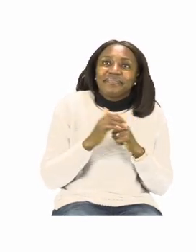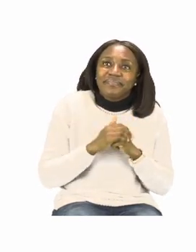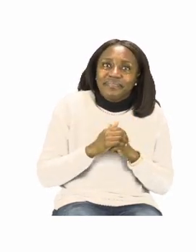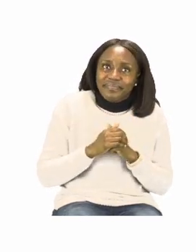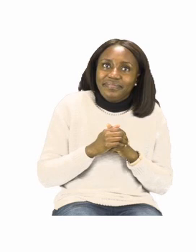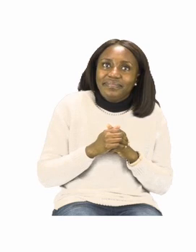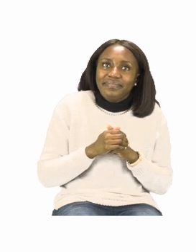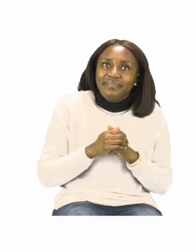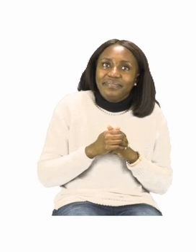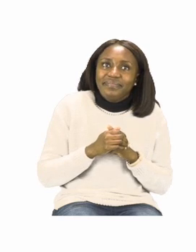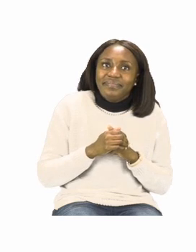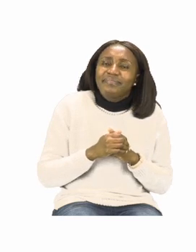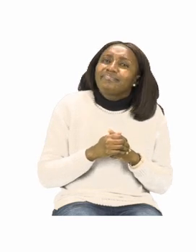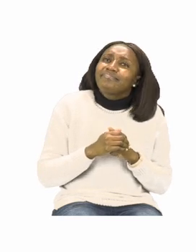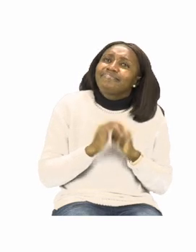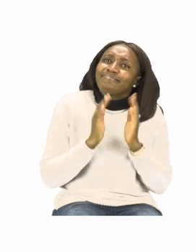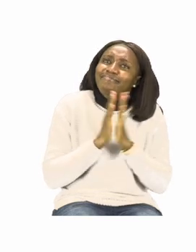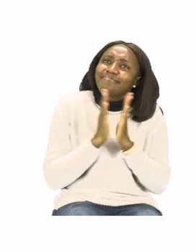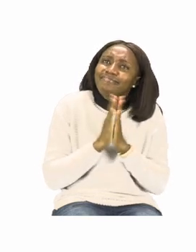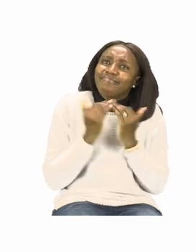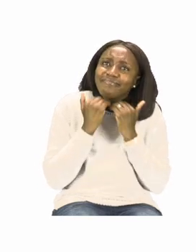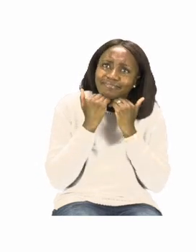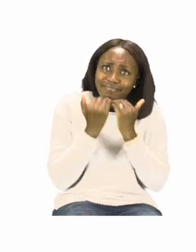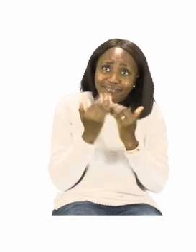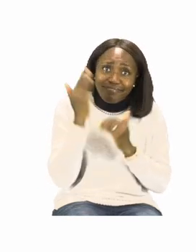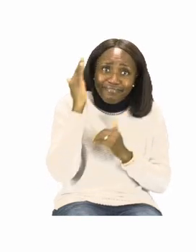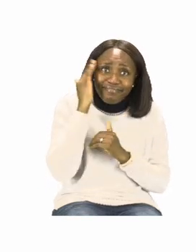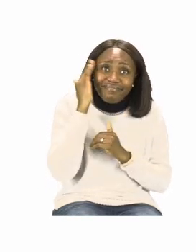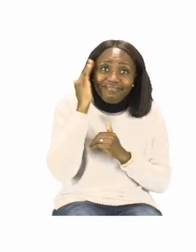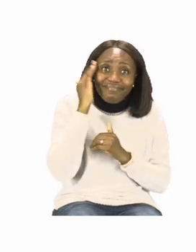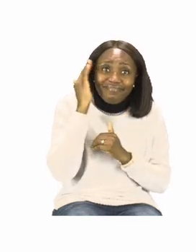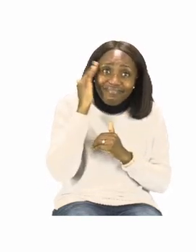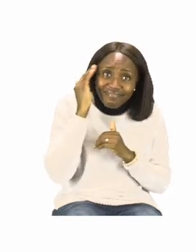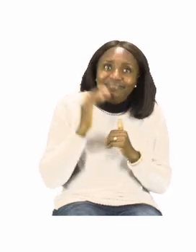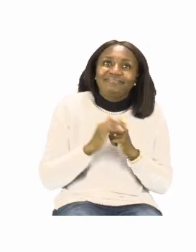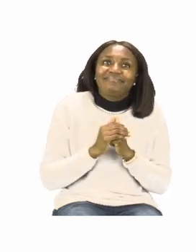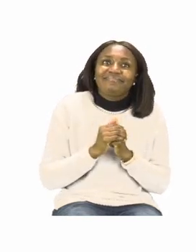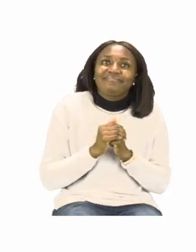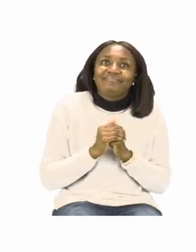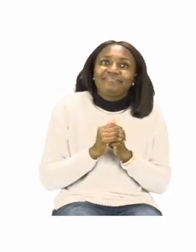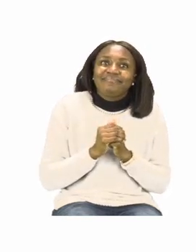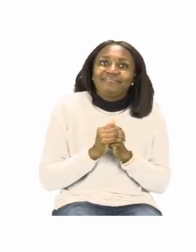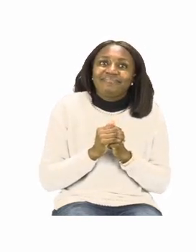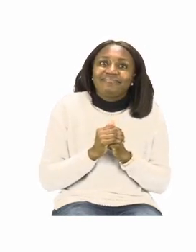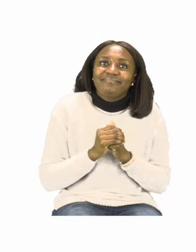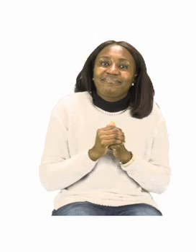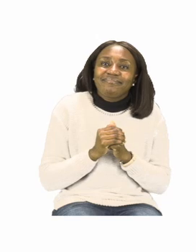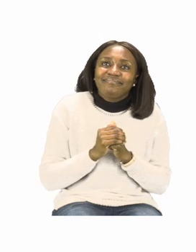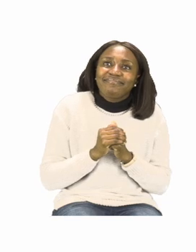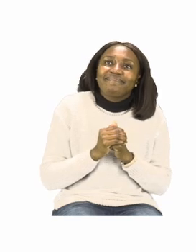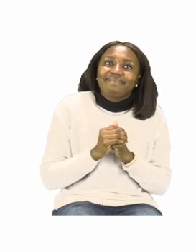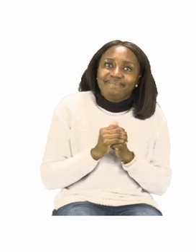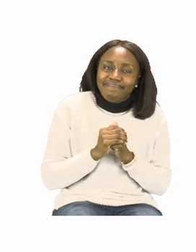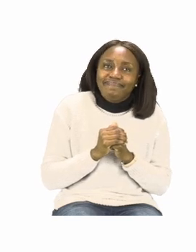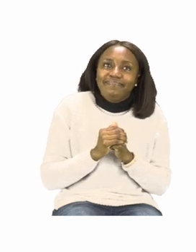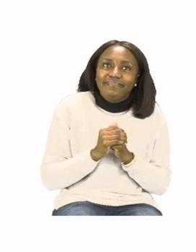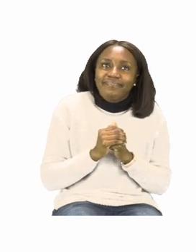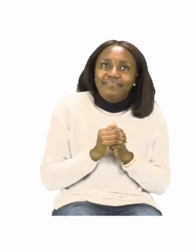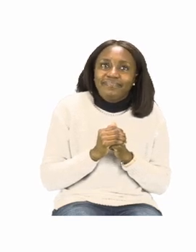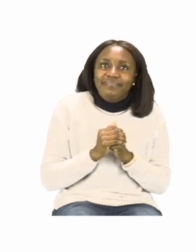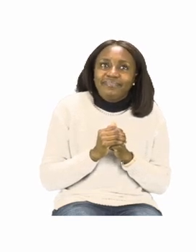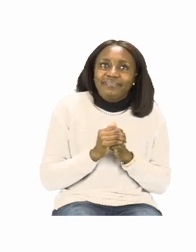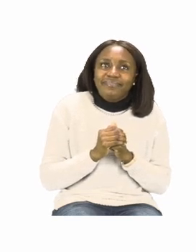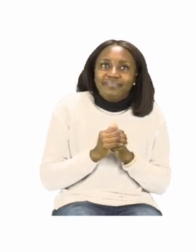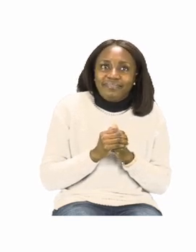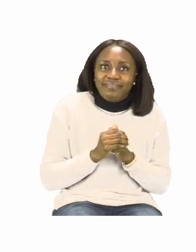Now, it's very important for us to know the meaning of these words before we use them when we are speaking and writing. So let's take a look at